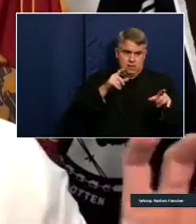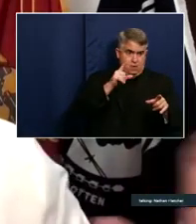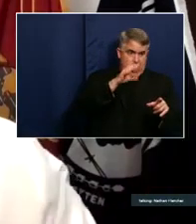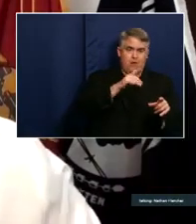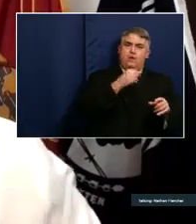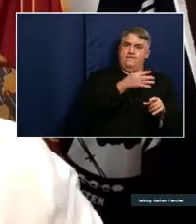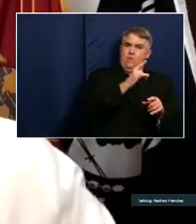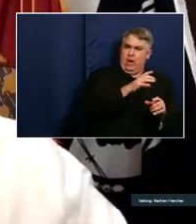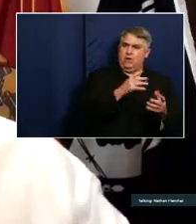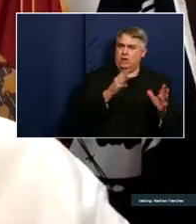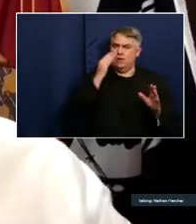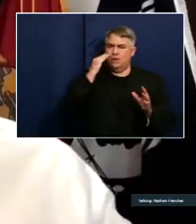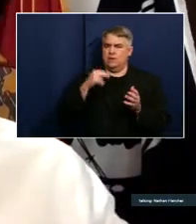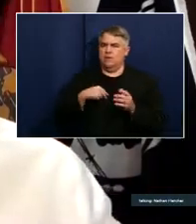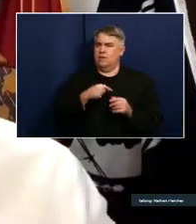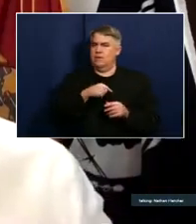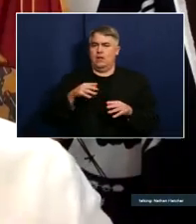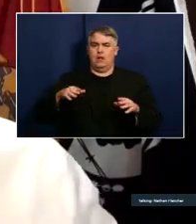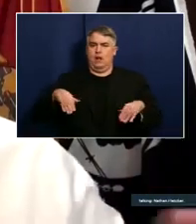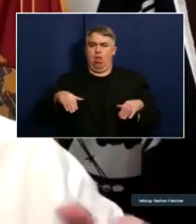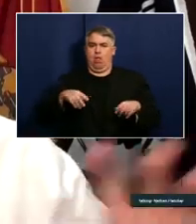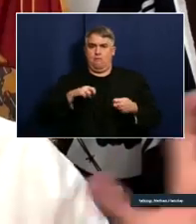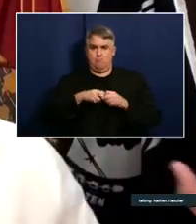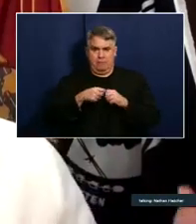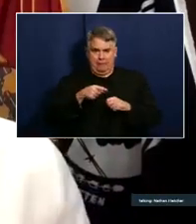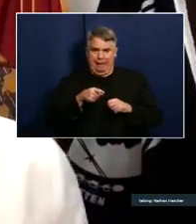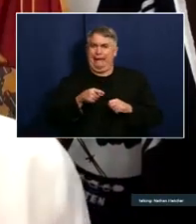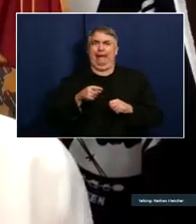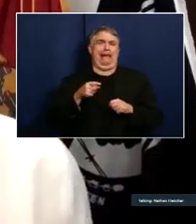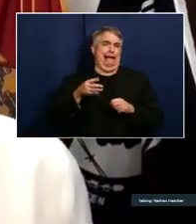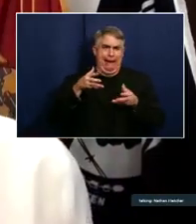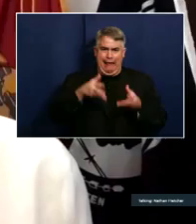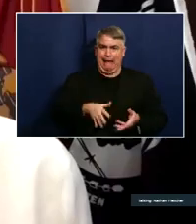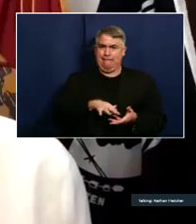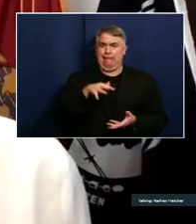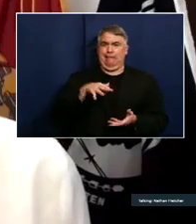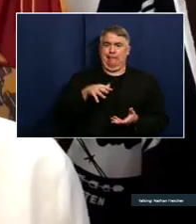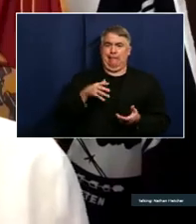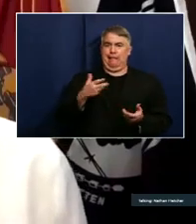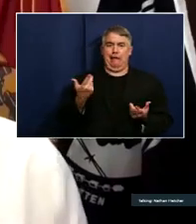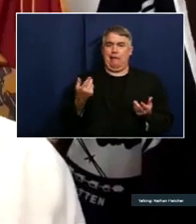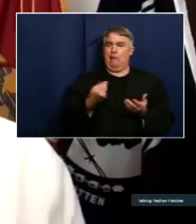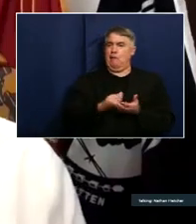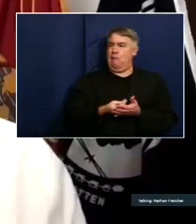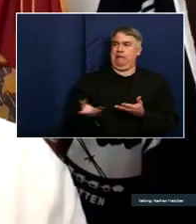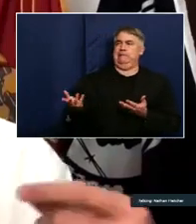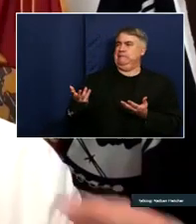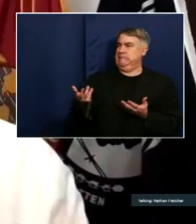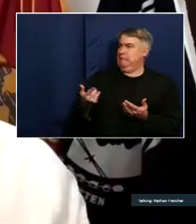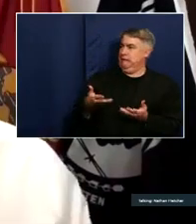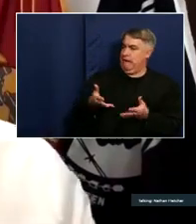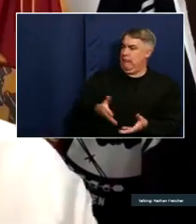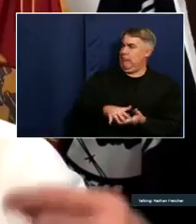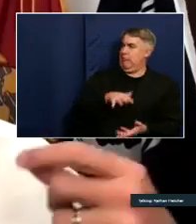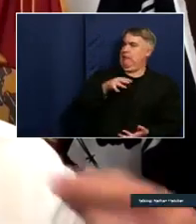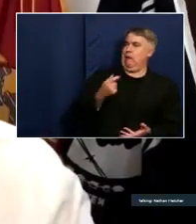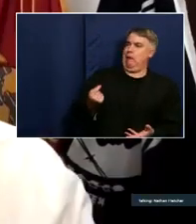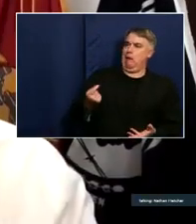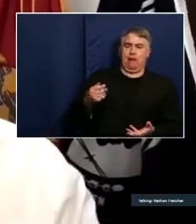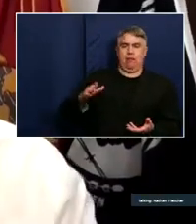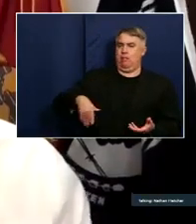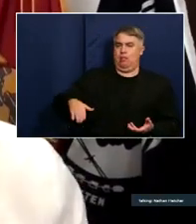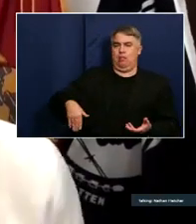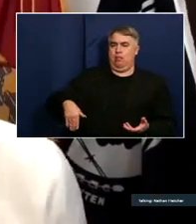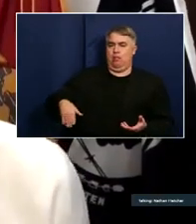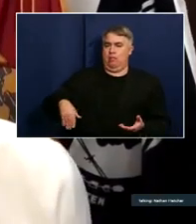around the country of wasted vaccines or not used vaccines. That really hasn't been an issue here. If you have a good appointment system, good reservation system, good